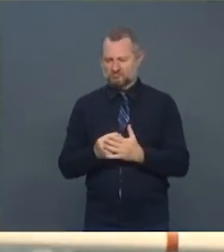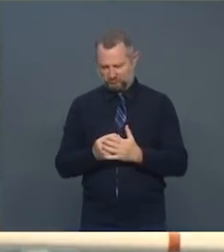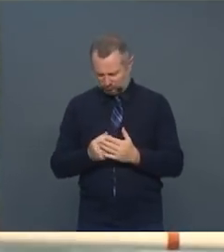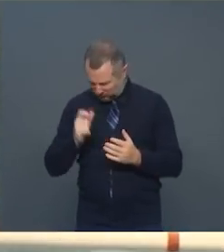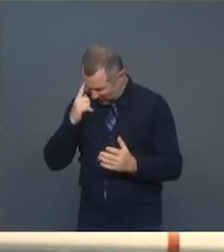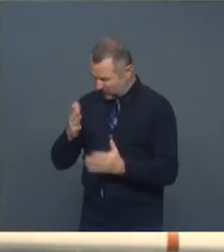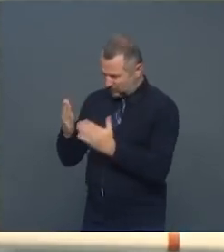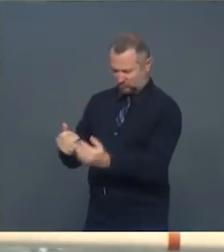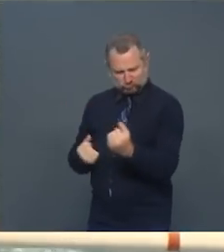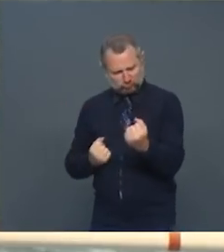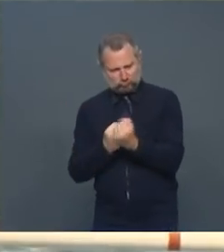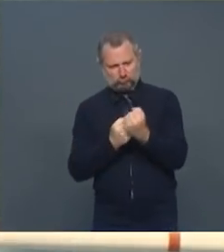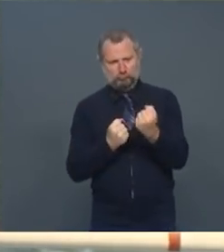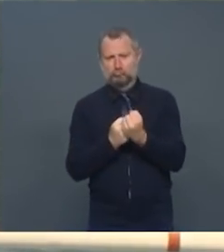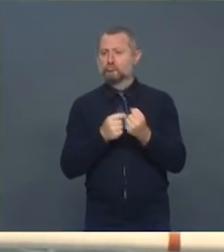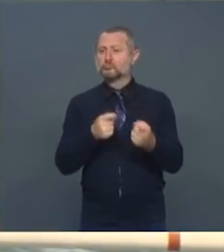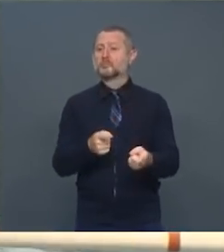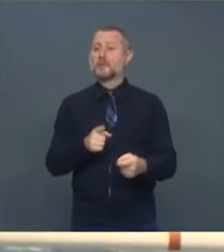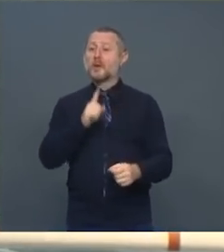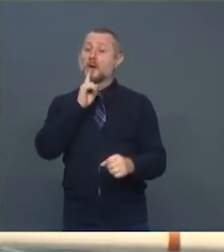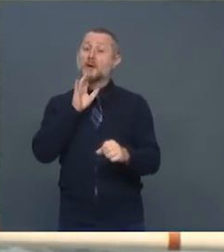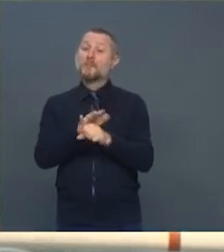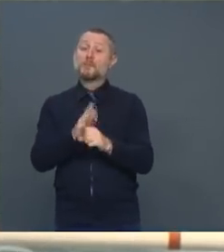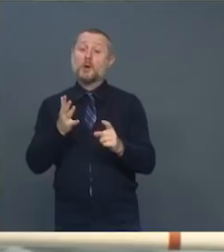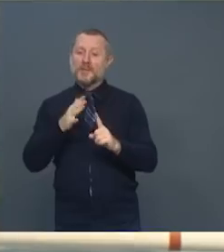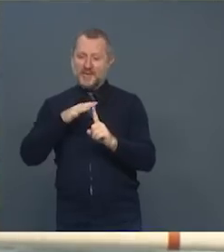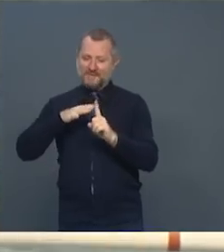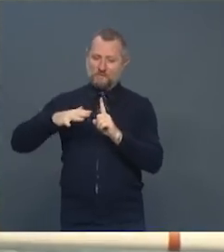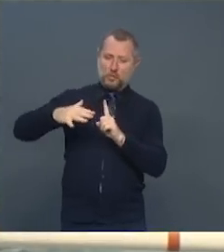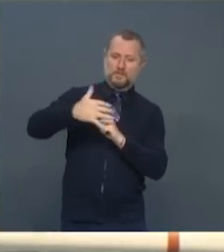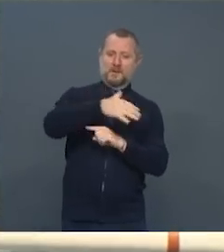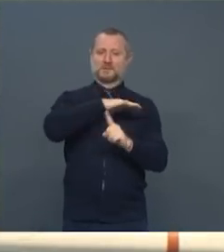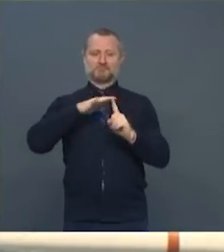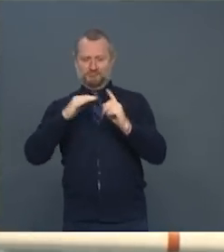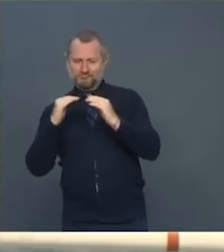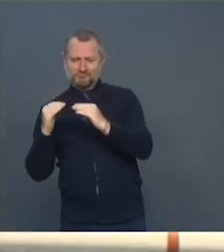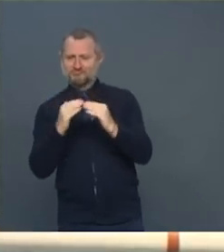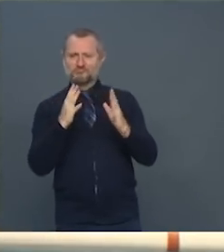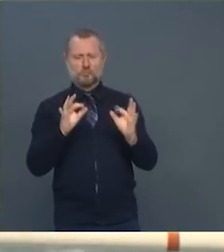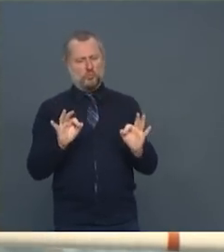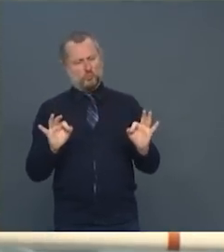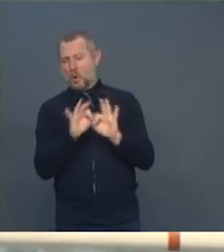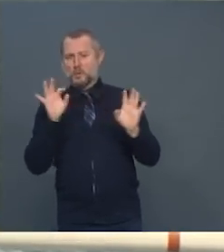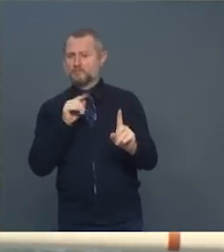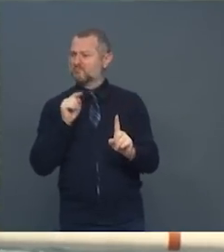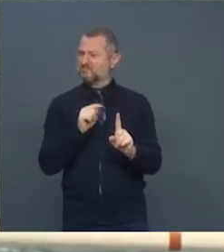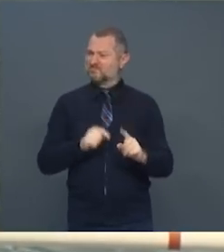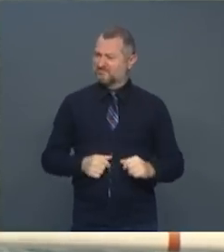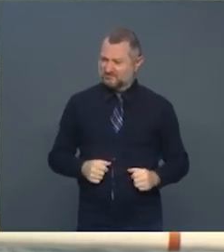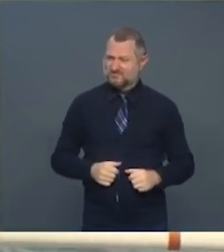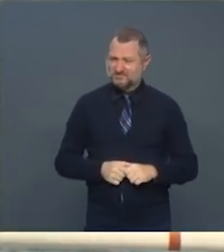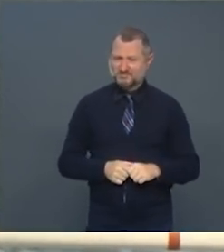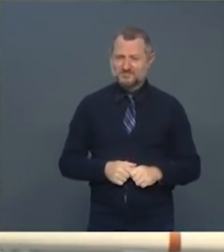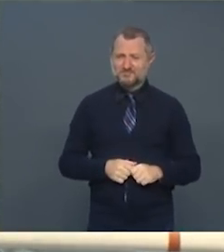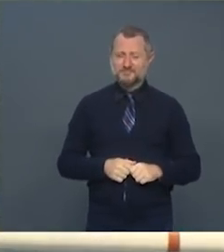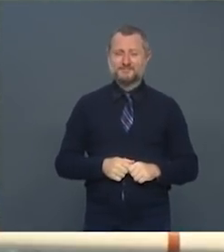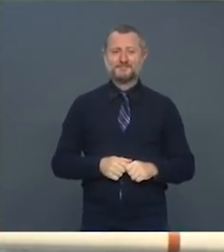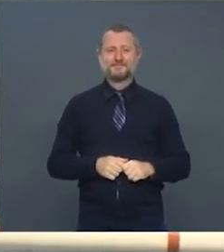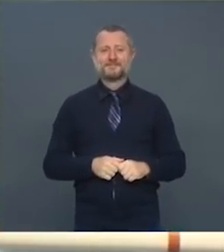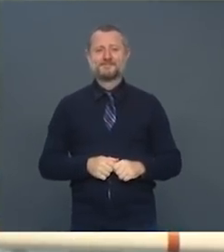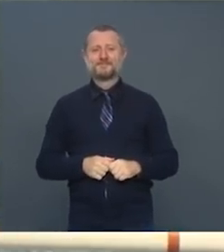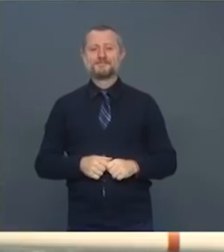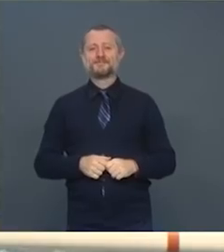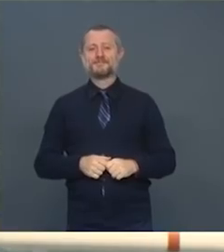course, a commitment to environmental justice, which is a centerpiece of everything that we've been doing at DEC for years. So,